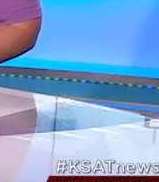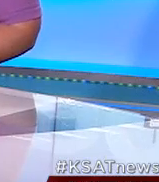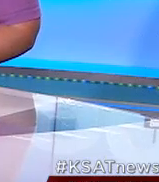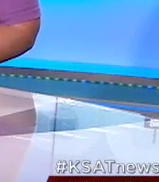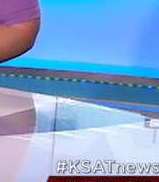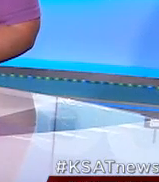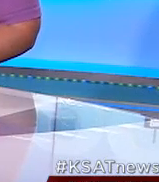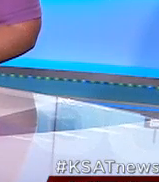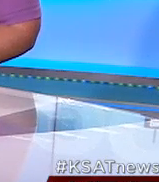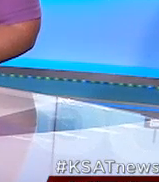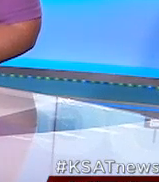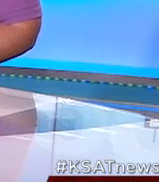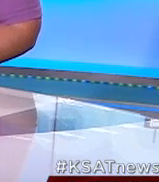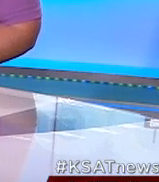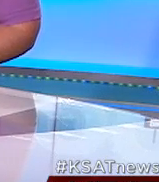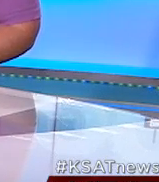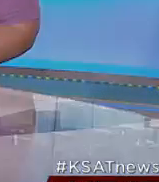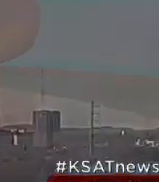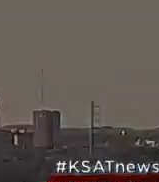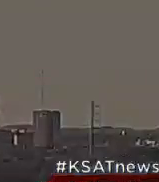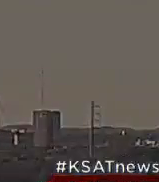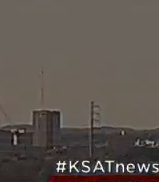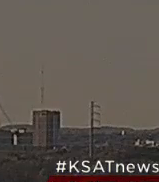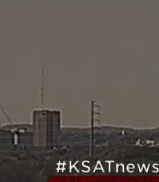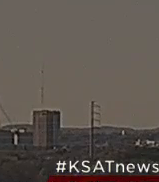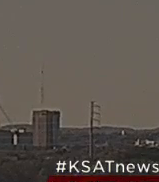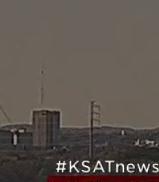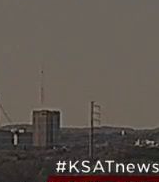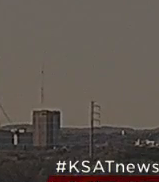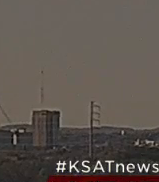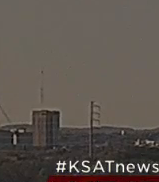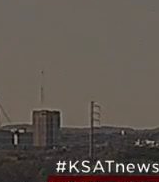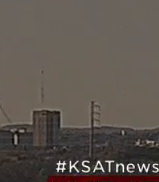education. Yeah. Show. Non-fungible. We're learning together at 6. Non-fungible TP.